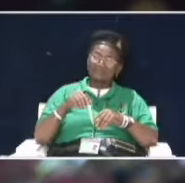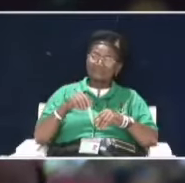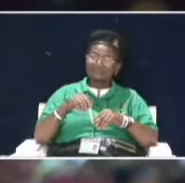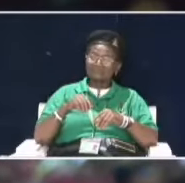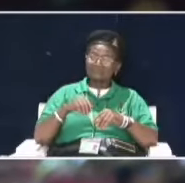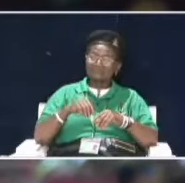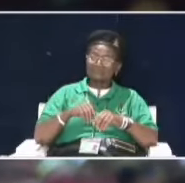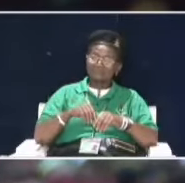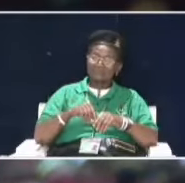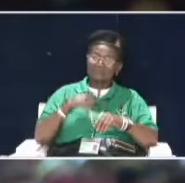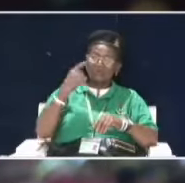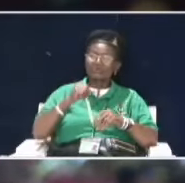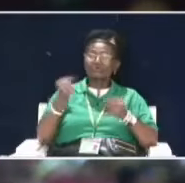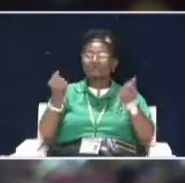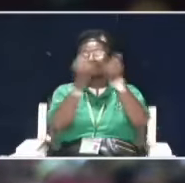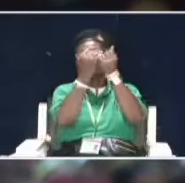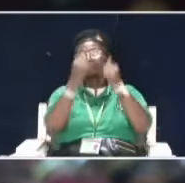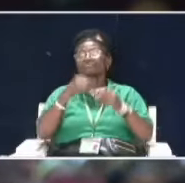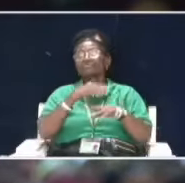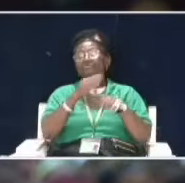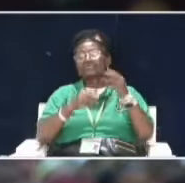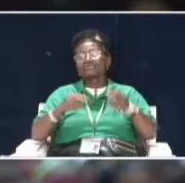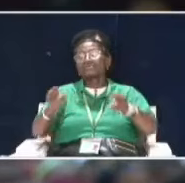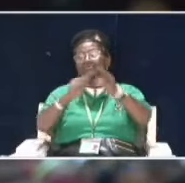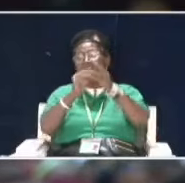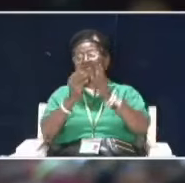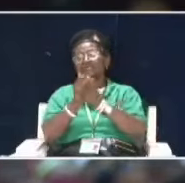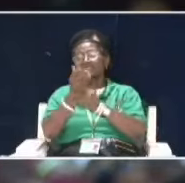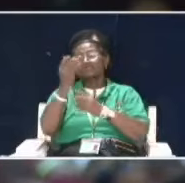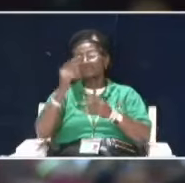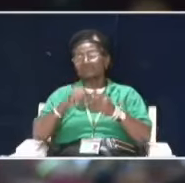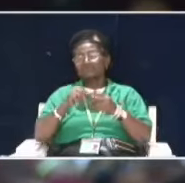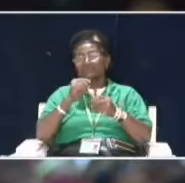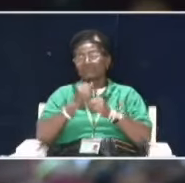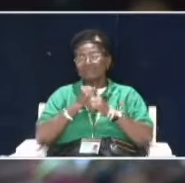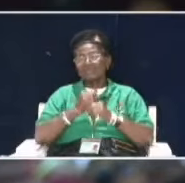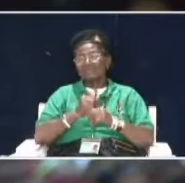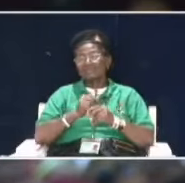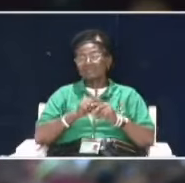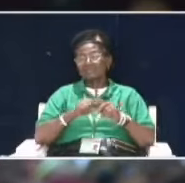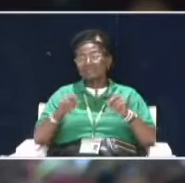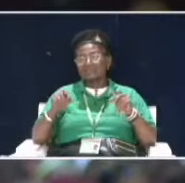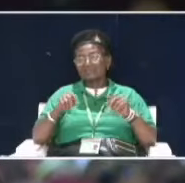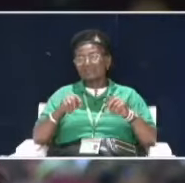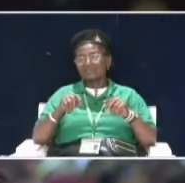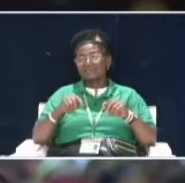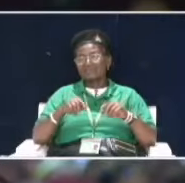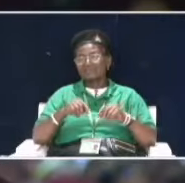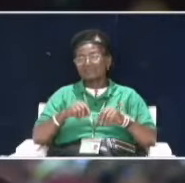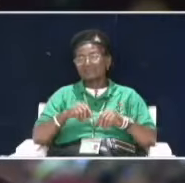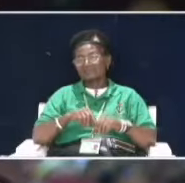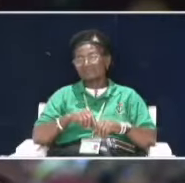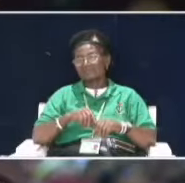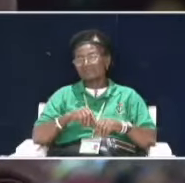who fought all the way through to get deliverance for her family.